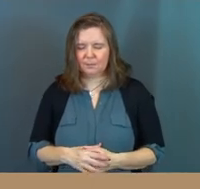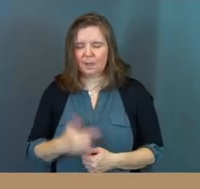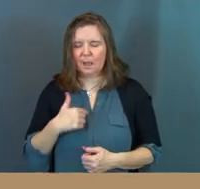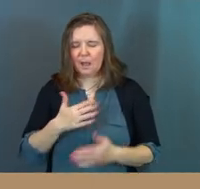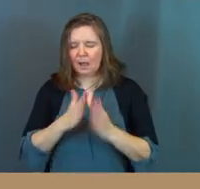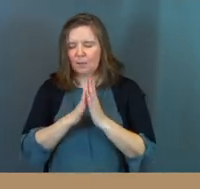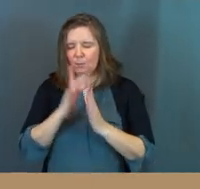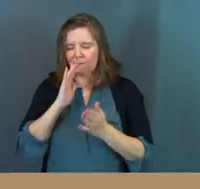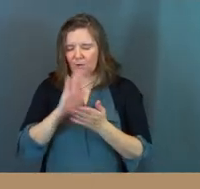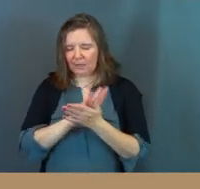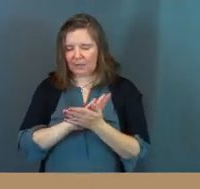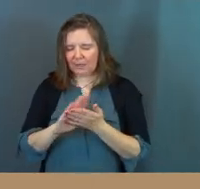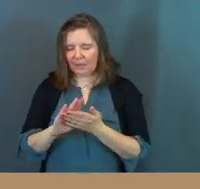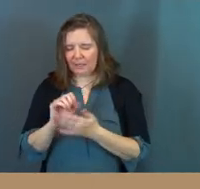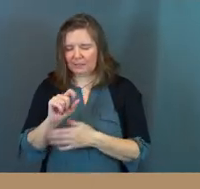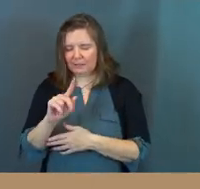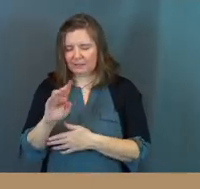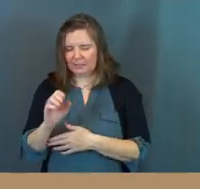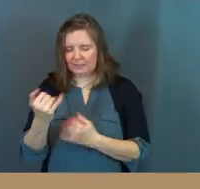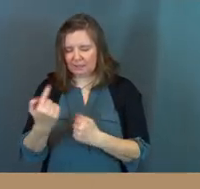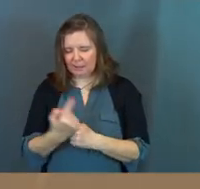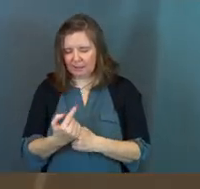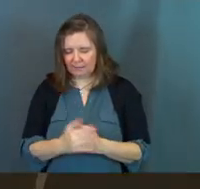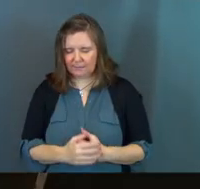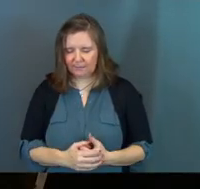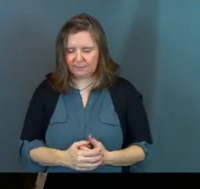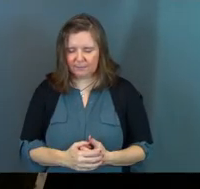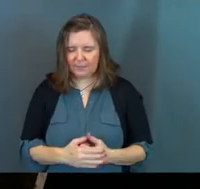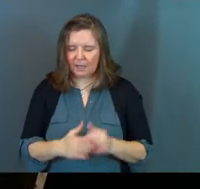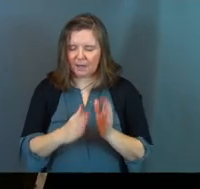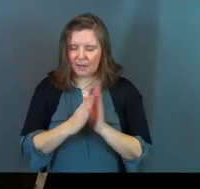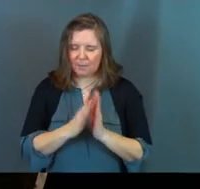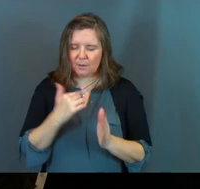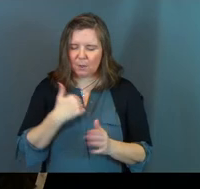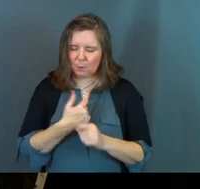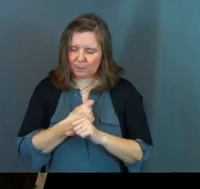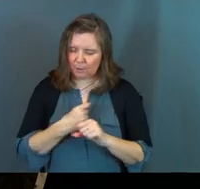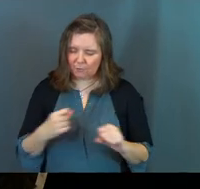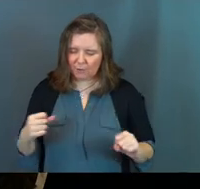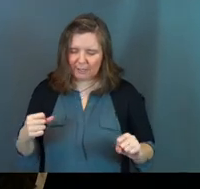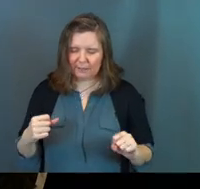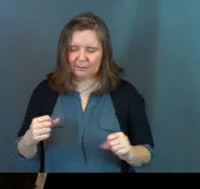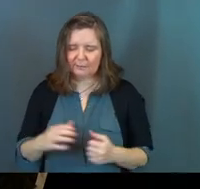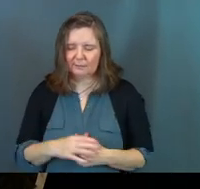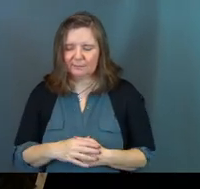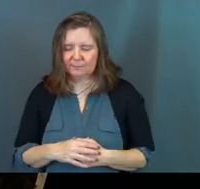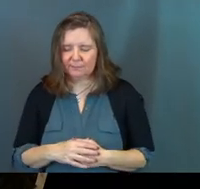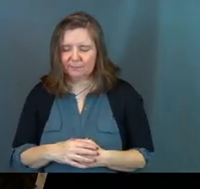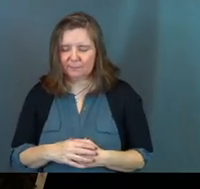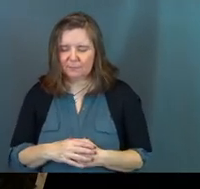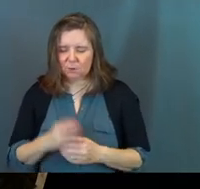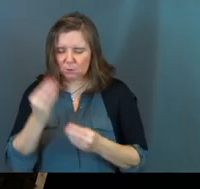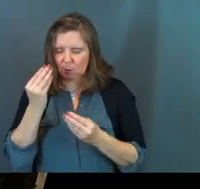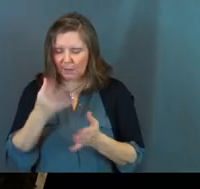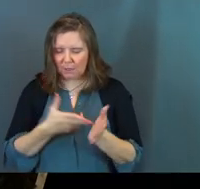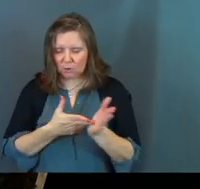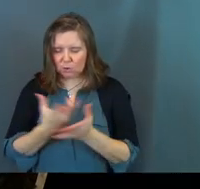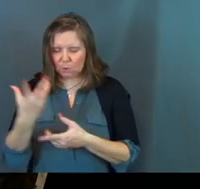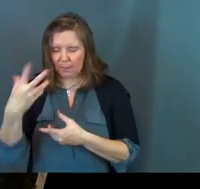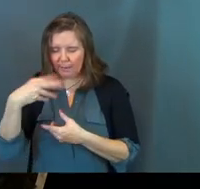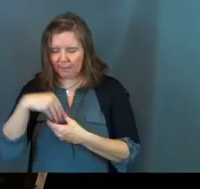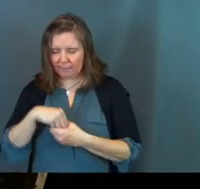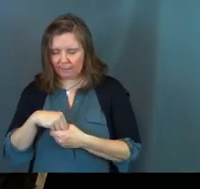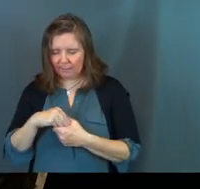So, God, I pray for the clean slate today. And I pray, Lord, we'd be freed up to just let your truth